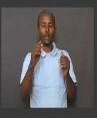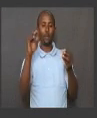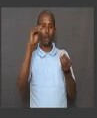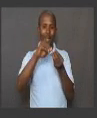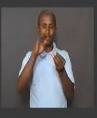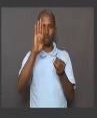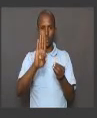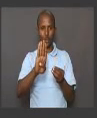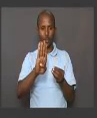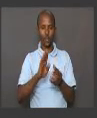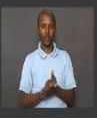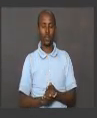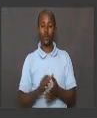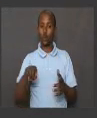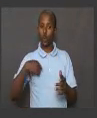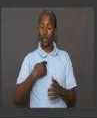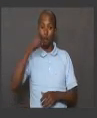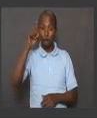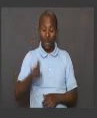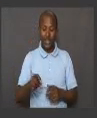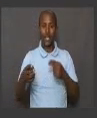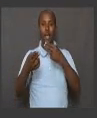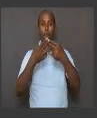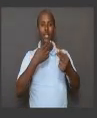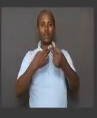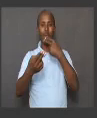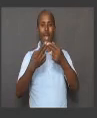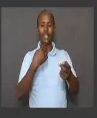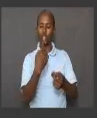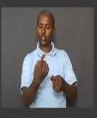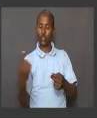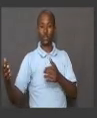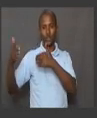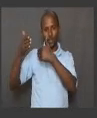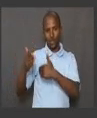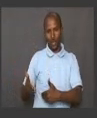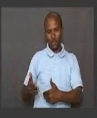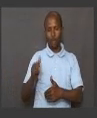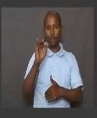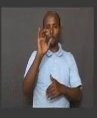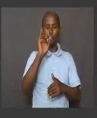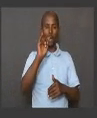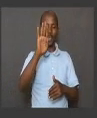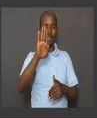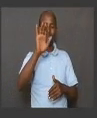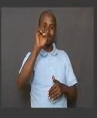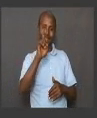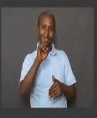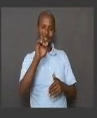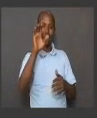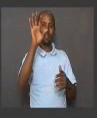b, we must multiply each side by x minus